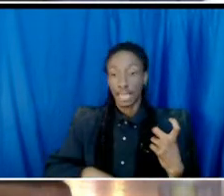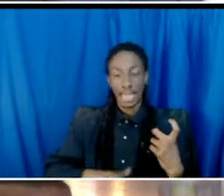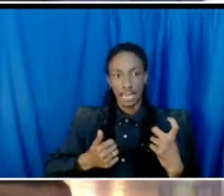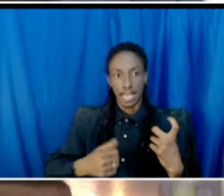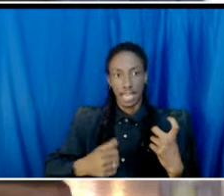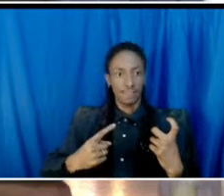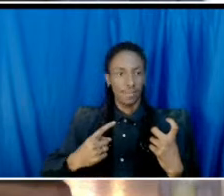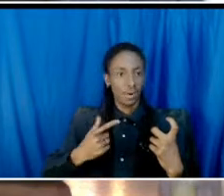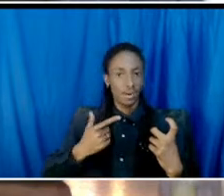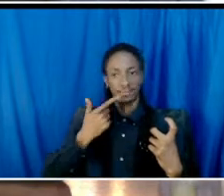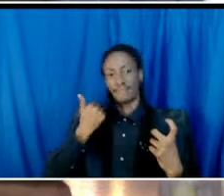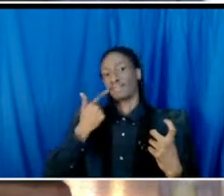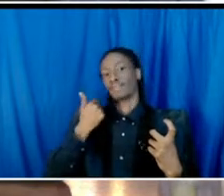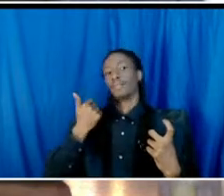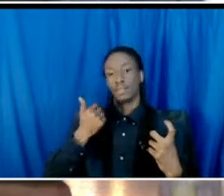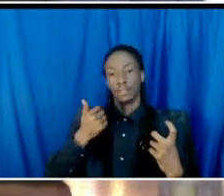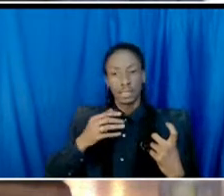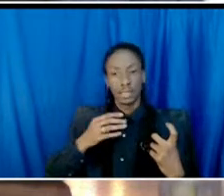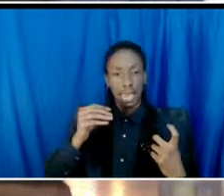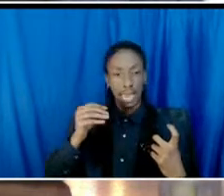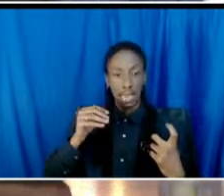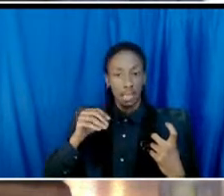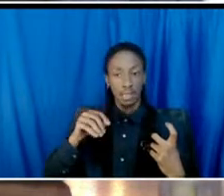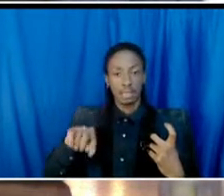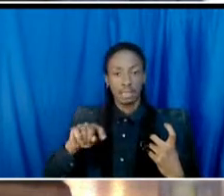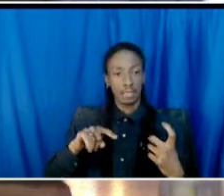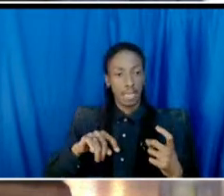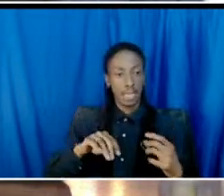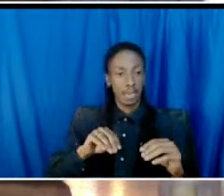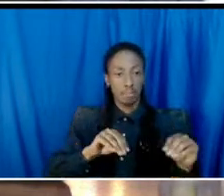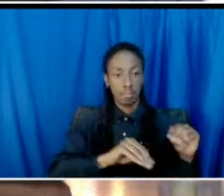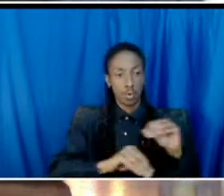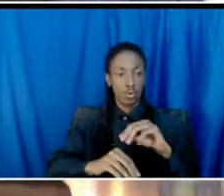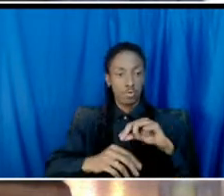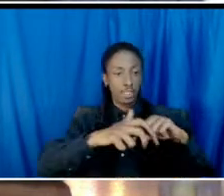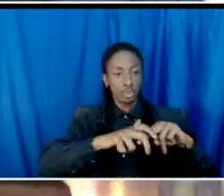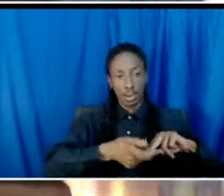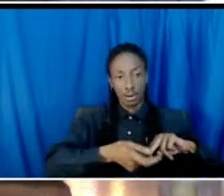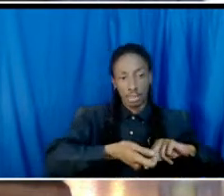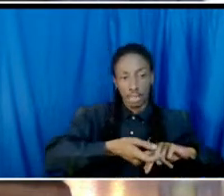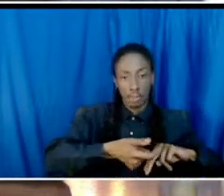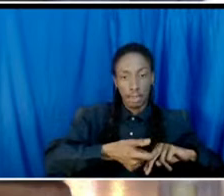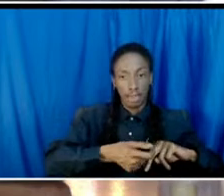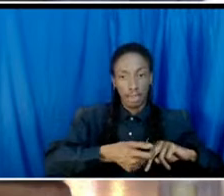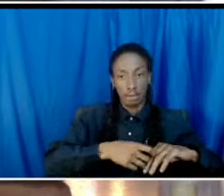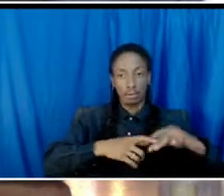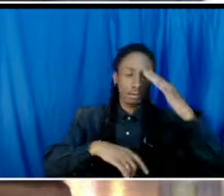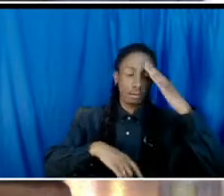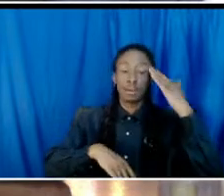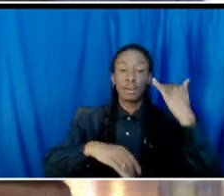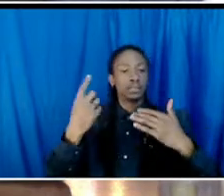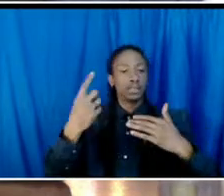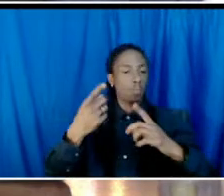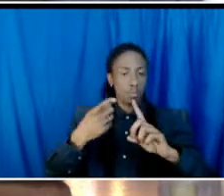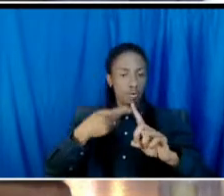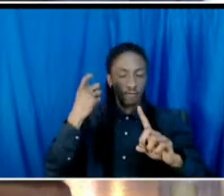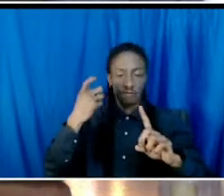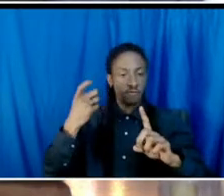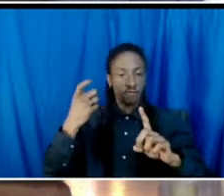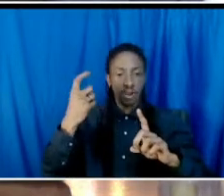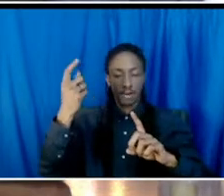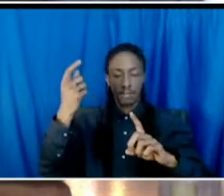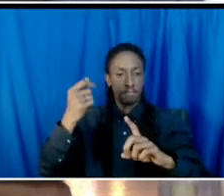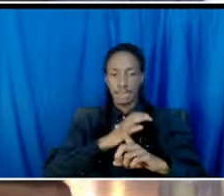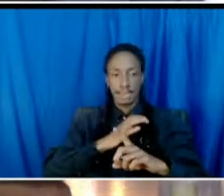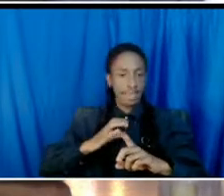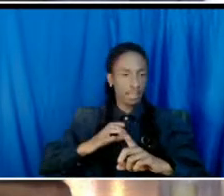laughed. And they moved the chairs a little bit. Someone from the White House counsel's office picked up a spare chair and put it directly